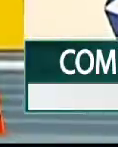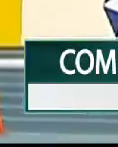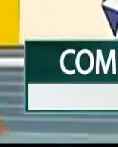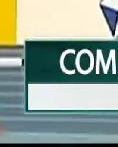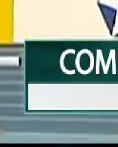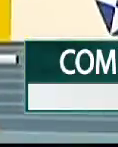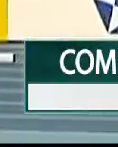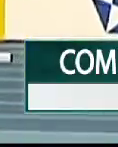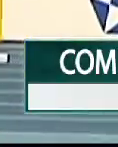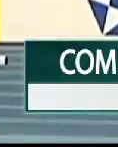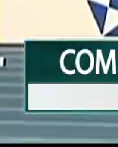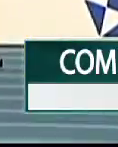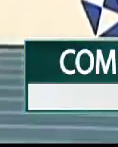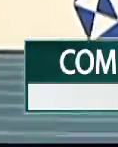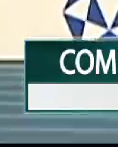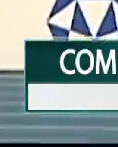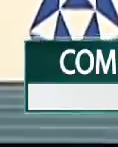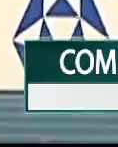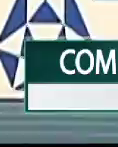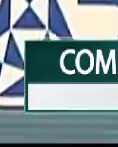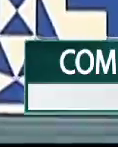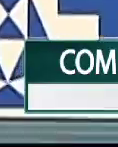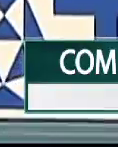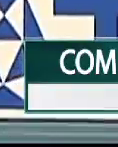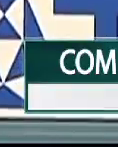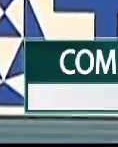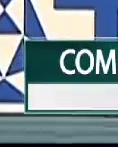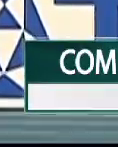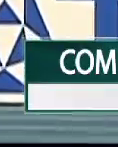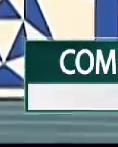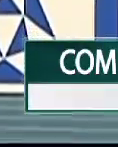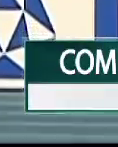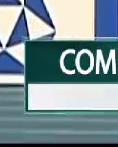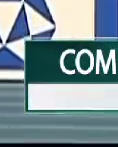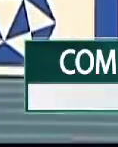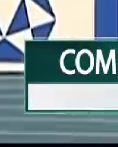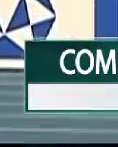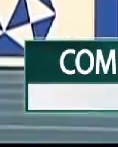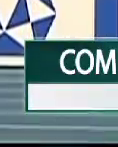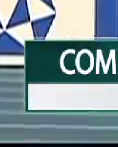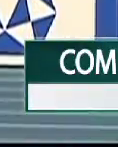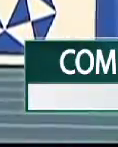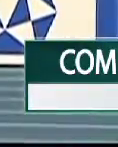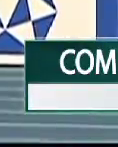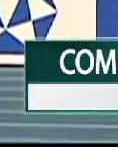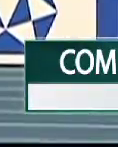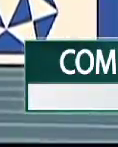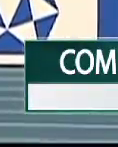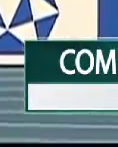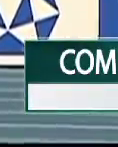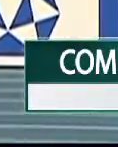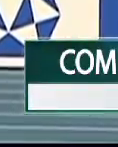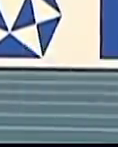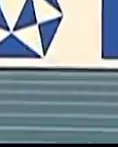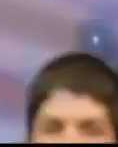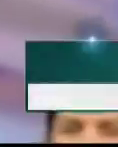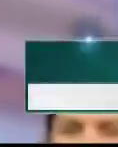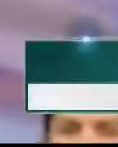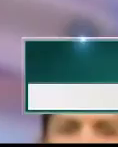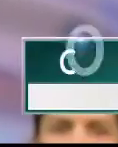And Donald Thomas in the high jump final. Find out how he did. You're watching The Bahamas Tonight.